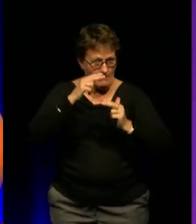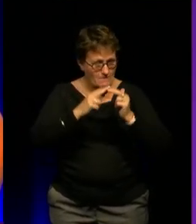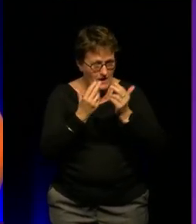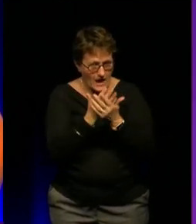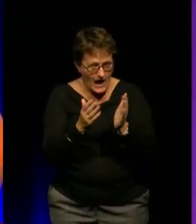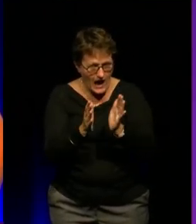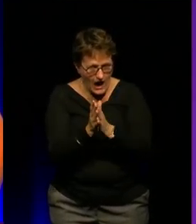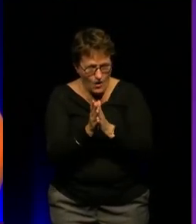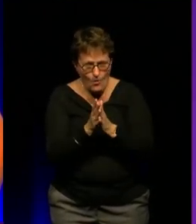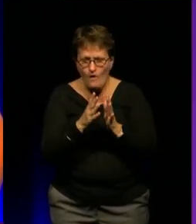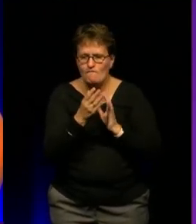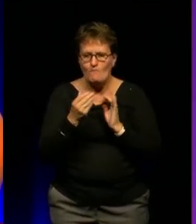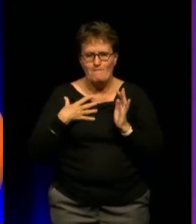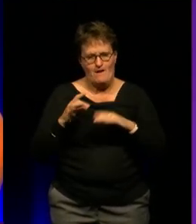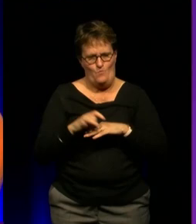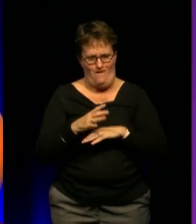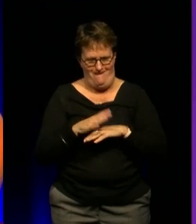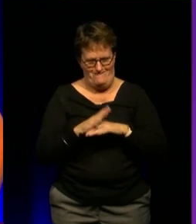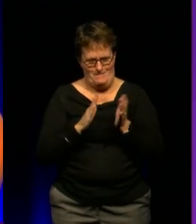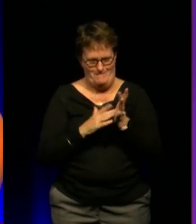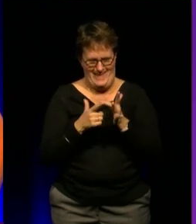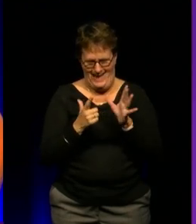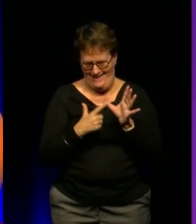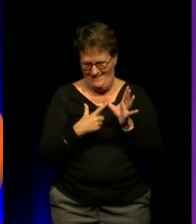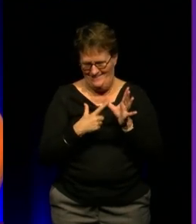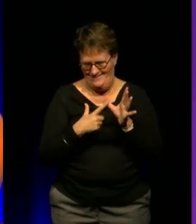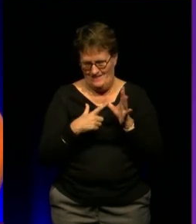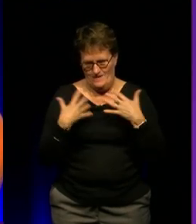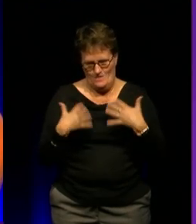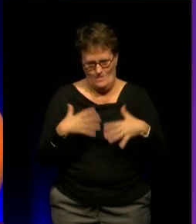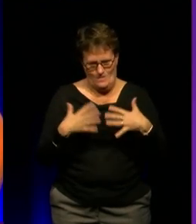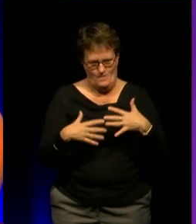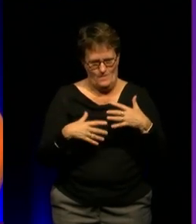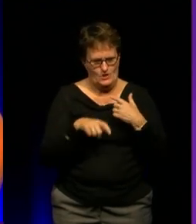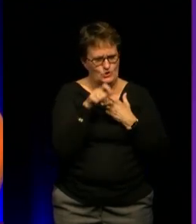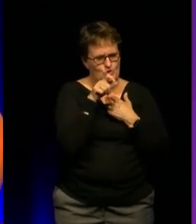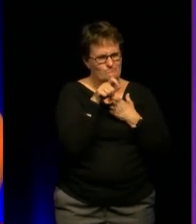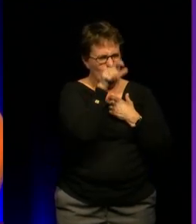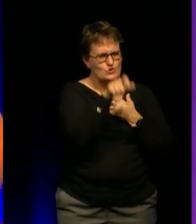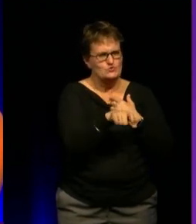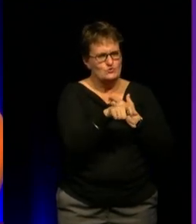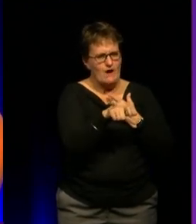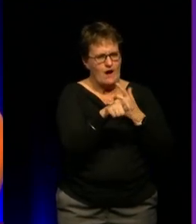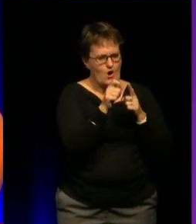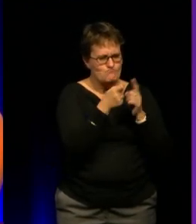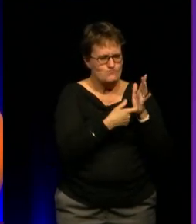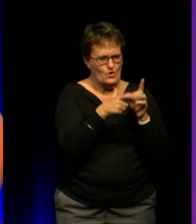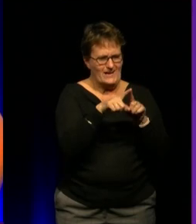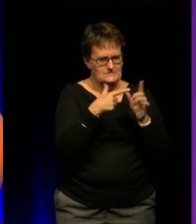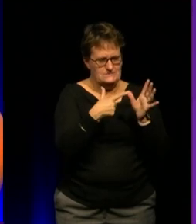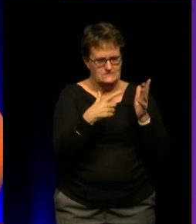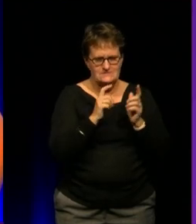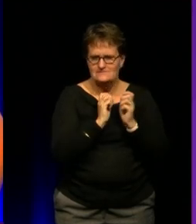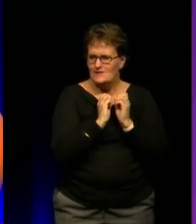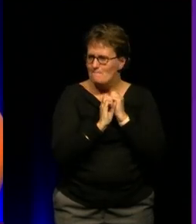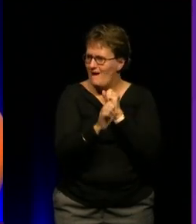Mia, who's my wife, and she is a consumer products marketing person, and her